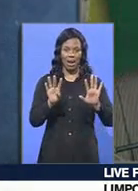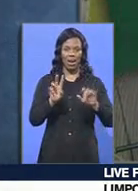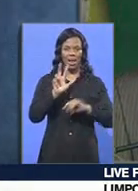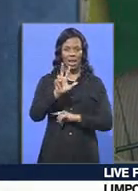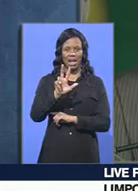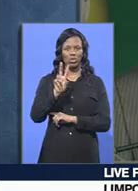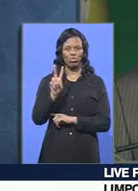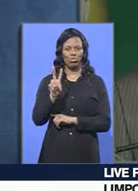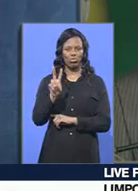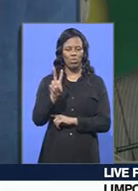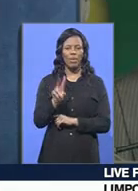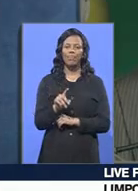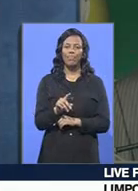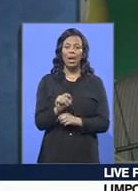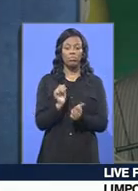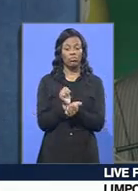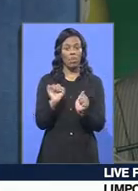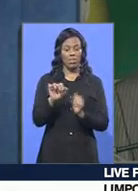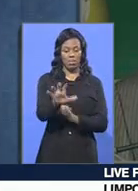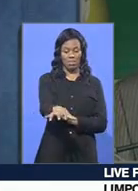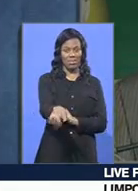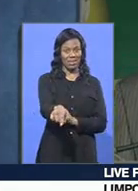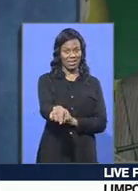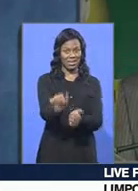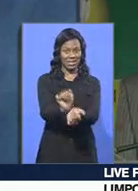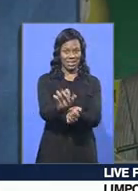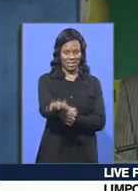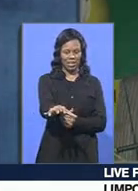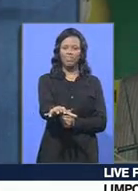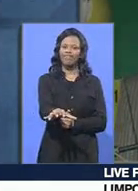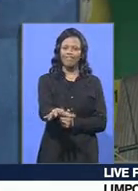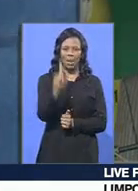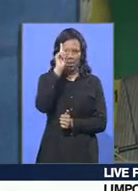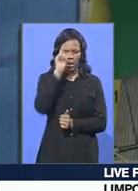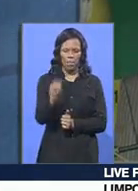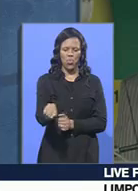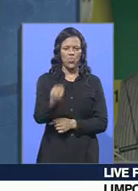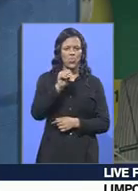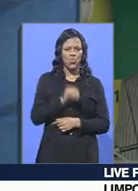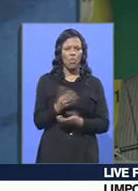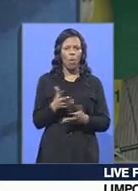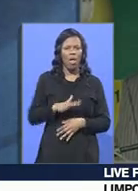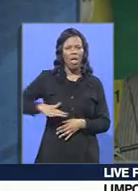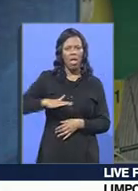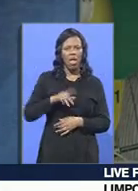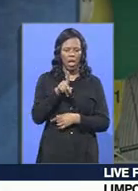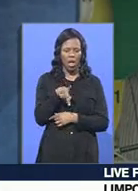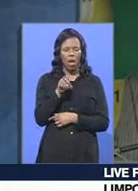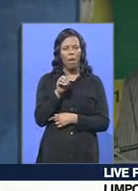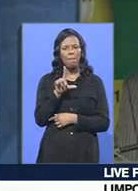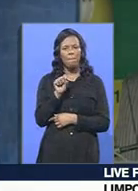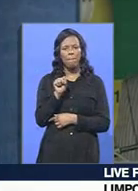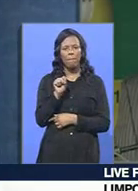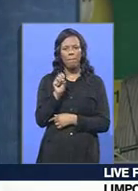Madiba was transferred from Robben Island to Pollsmoor Prison, along with other senior